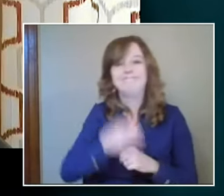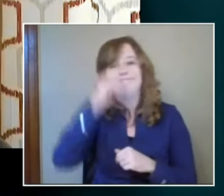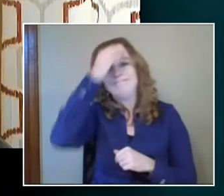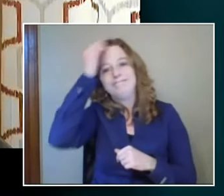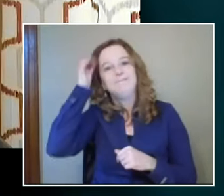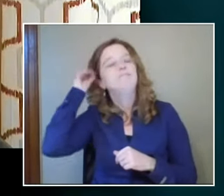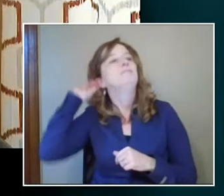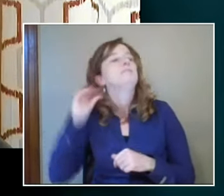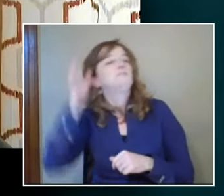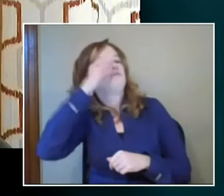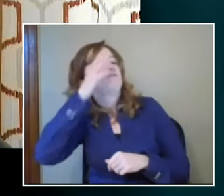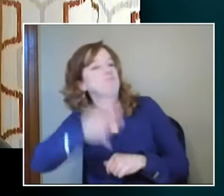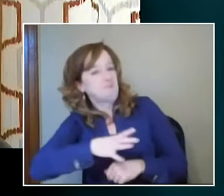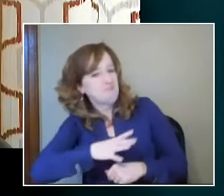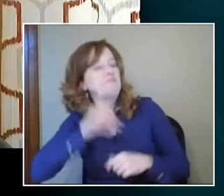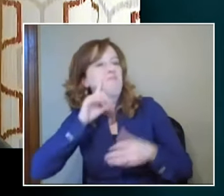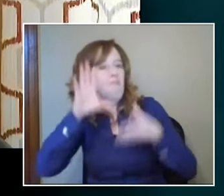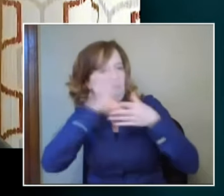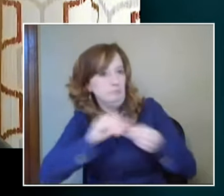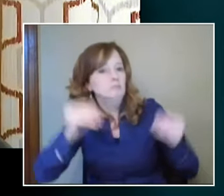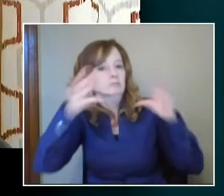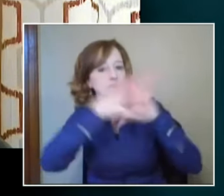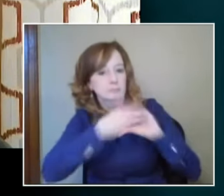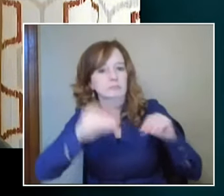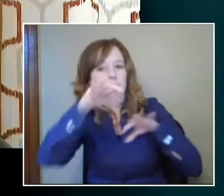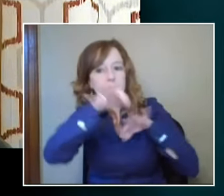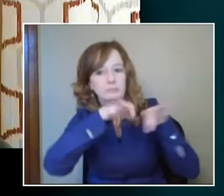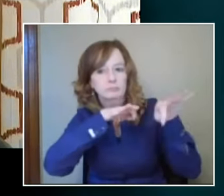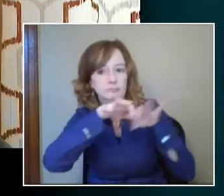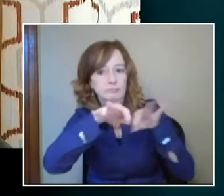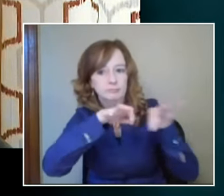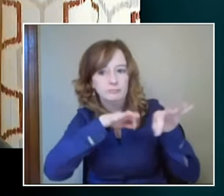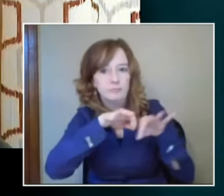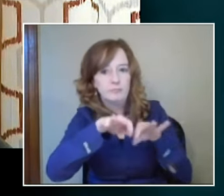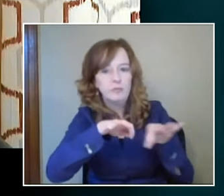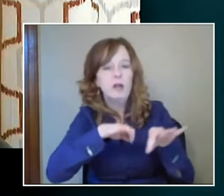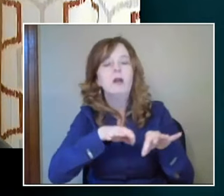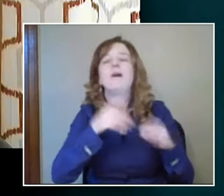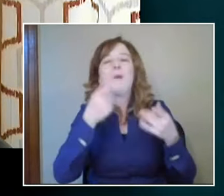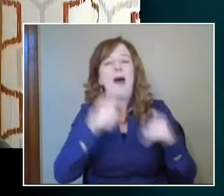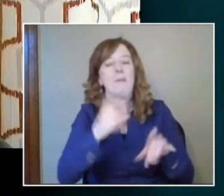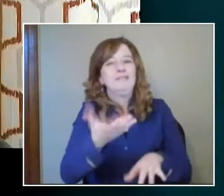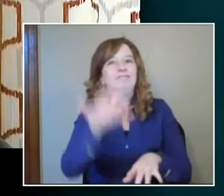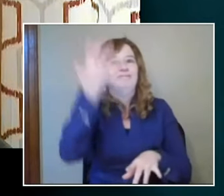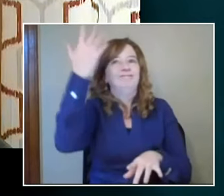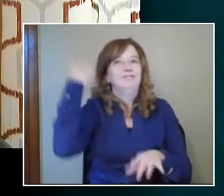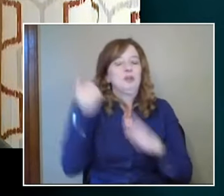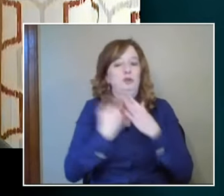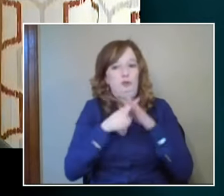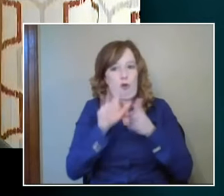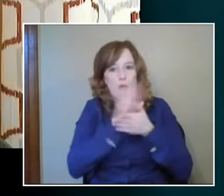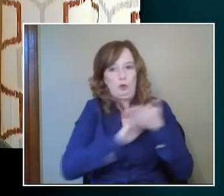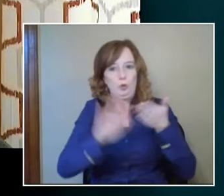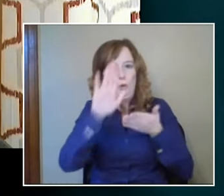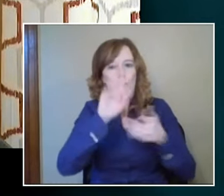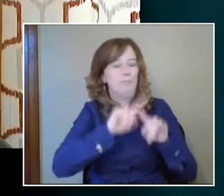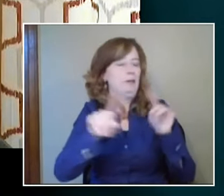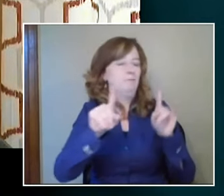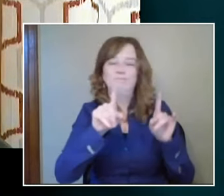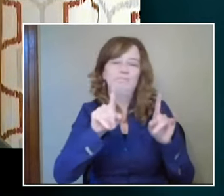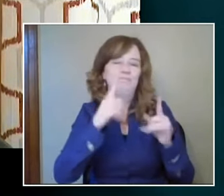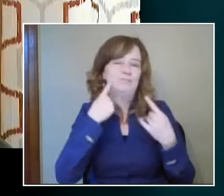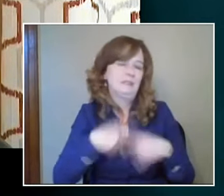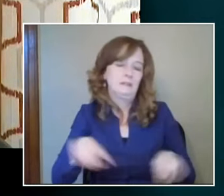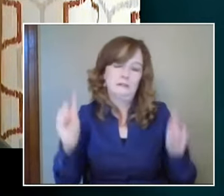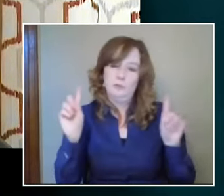me her story. You see, she had started school some years ago and was unsuccessful at college.